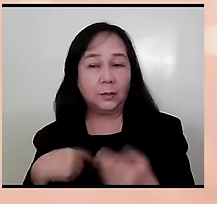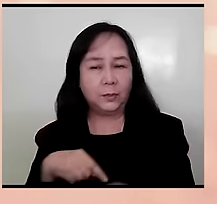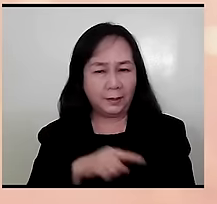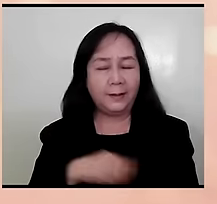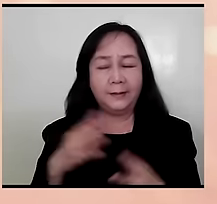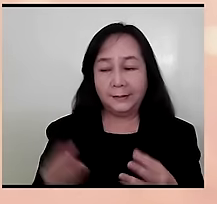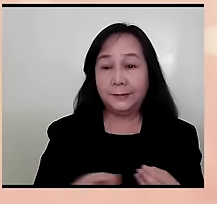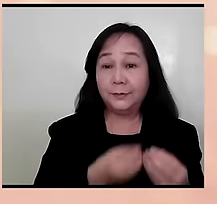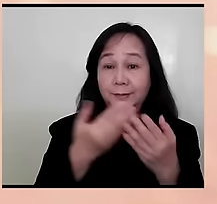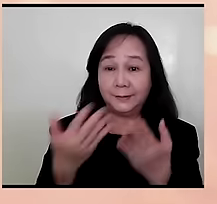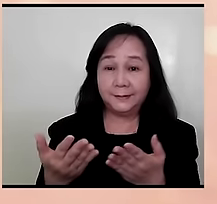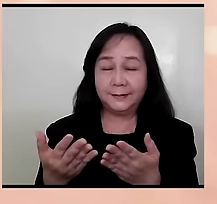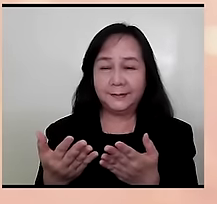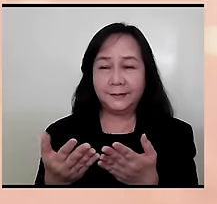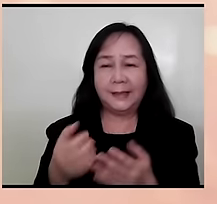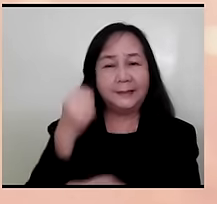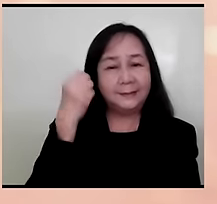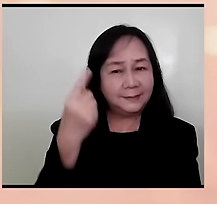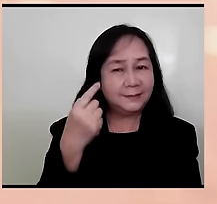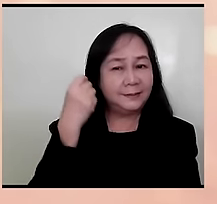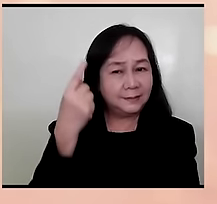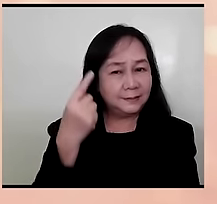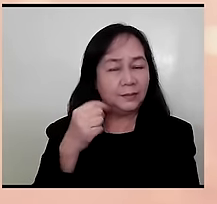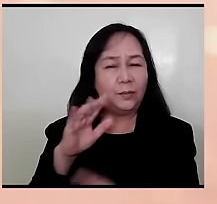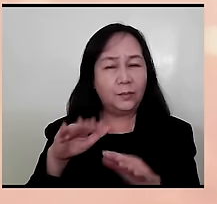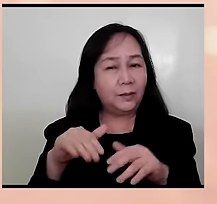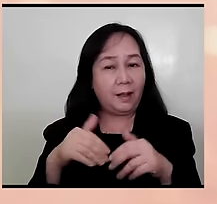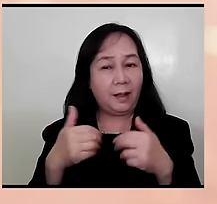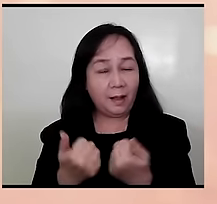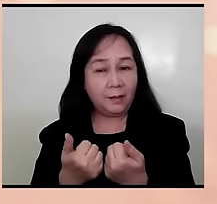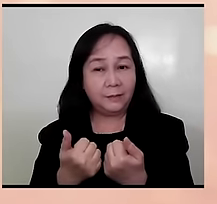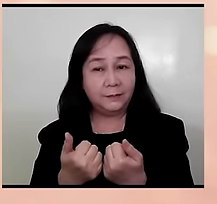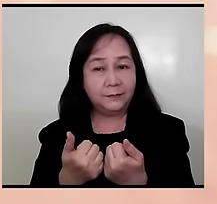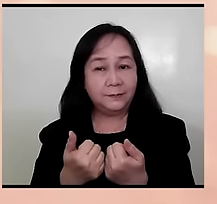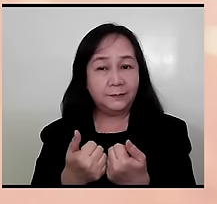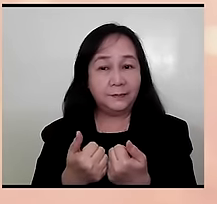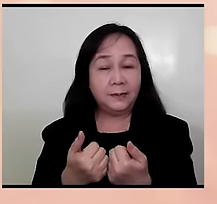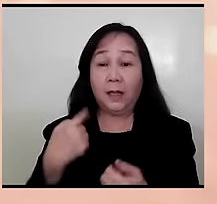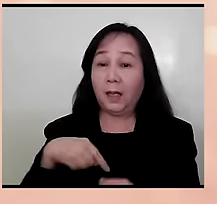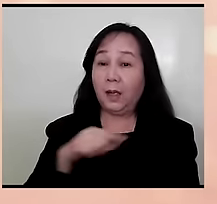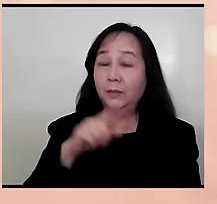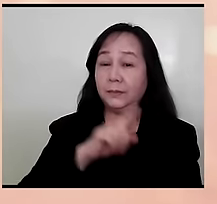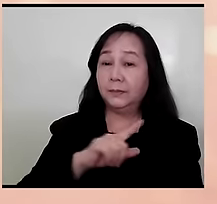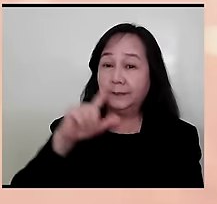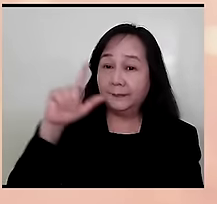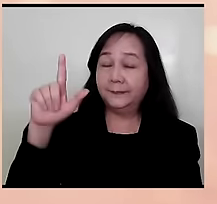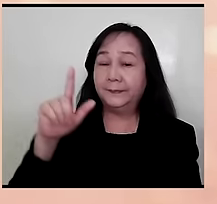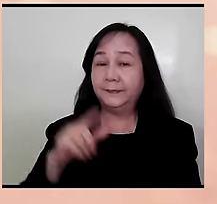are given an insight into how our Lord